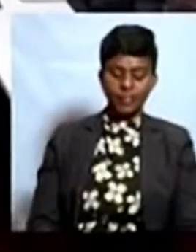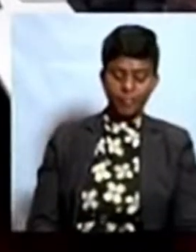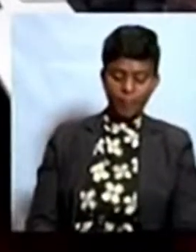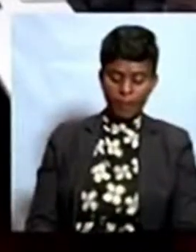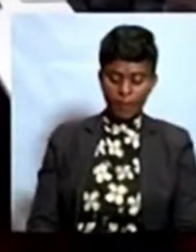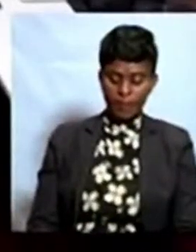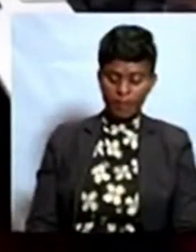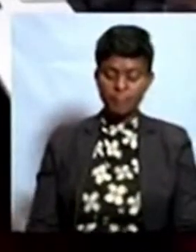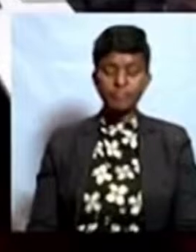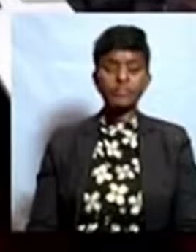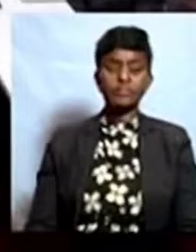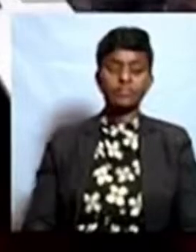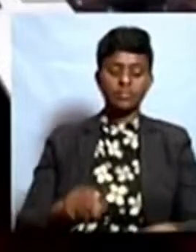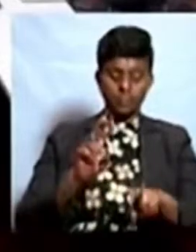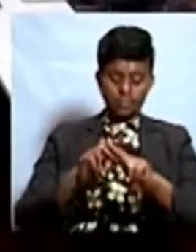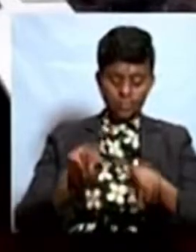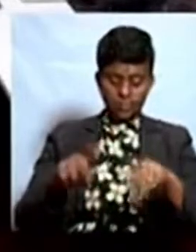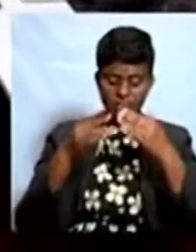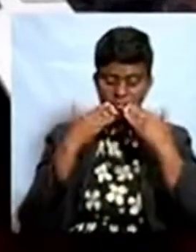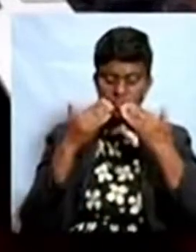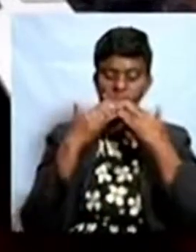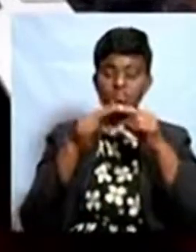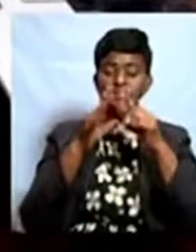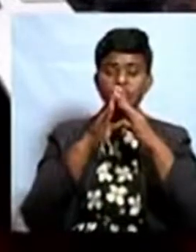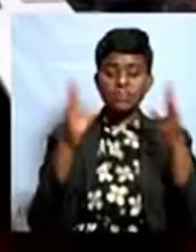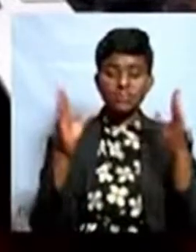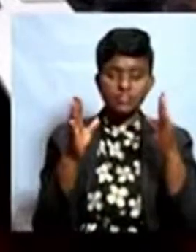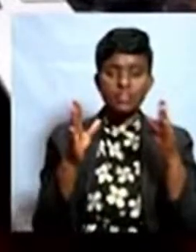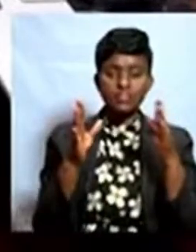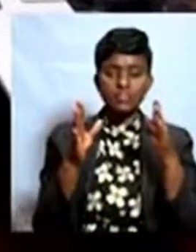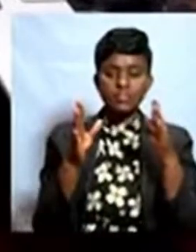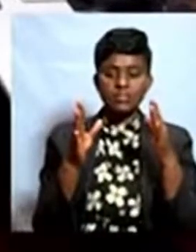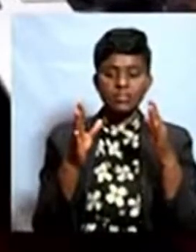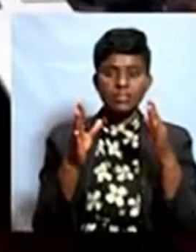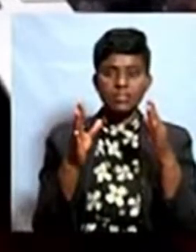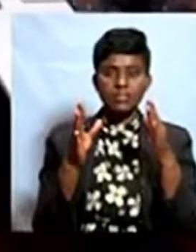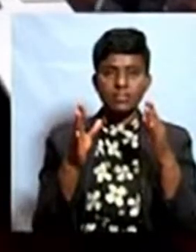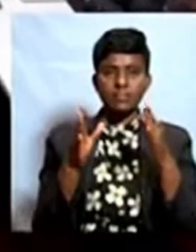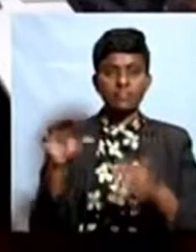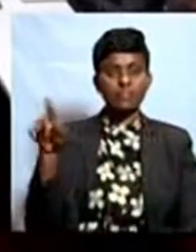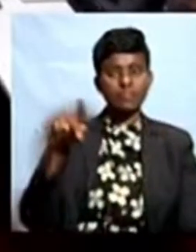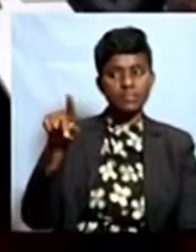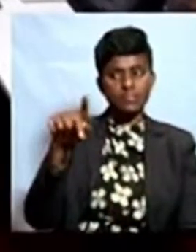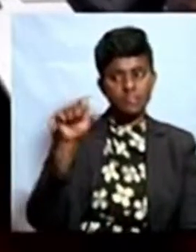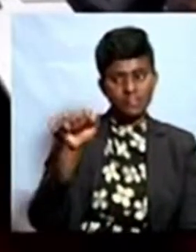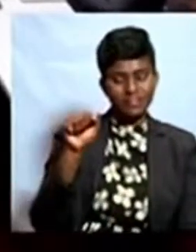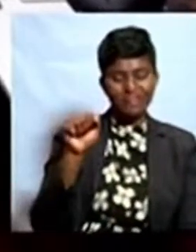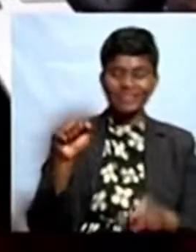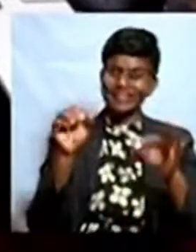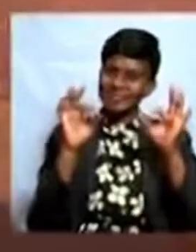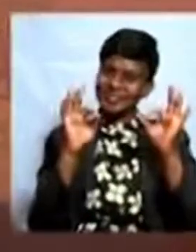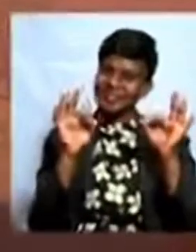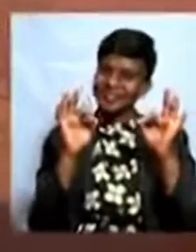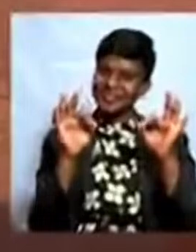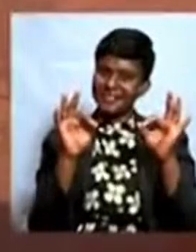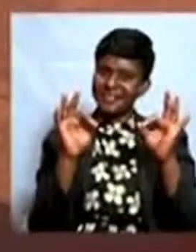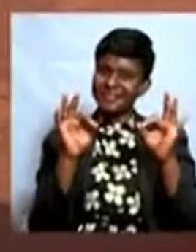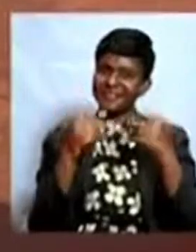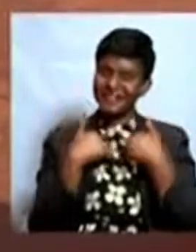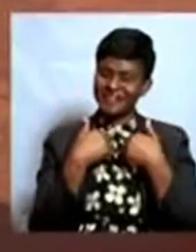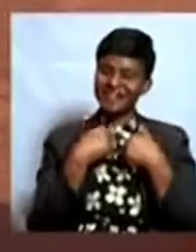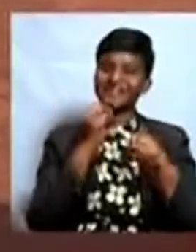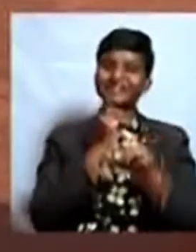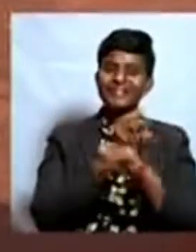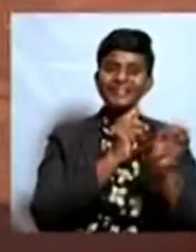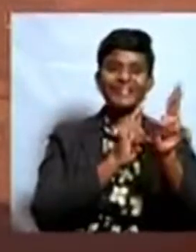Thank you very much, Chair. Chair, the PS is so smart because he has already answered